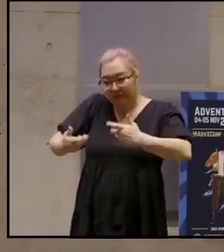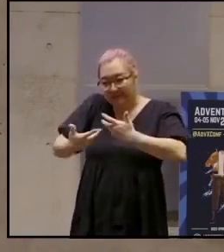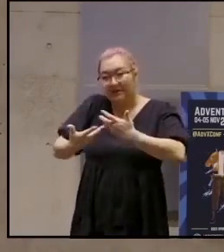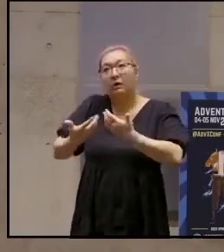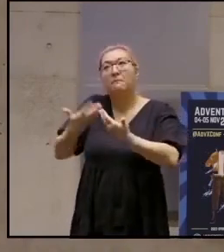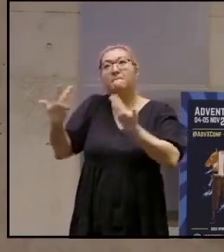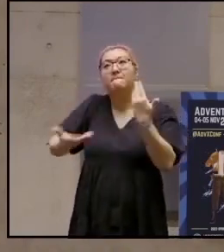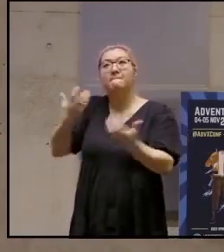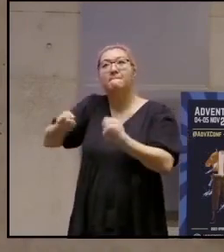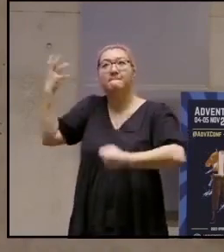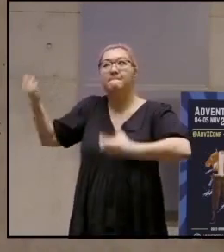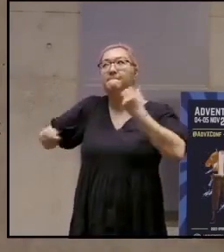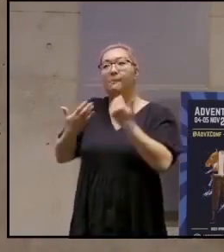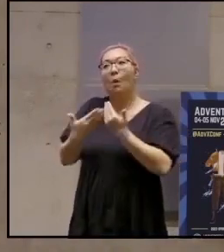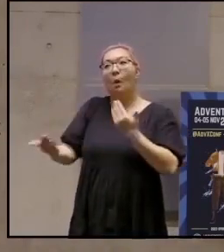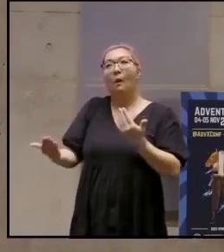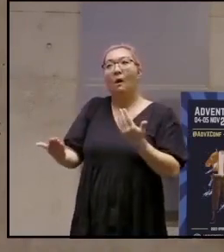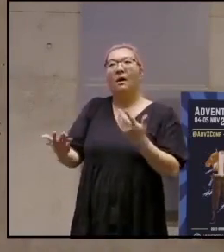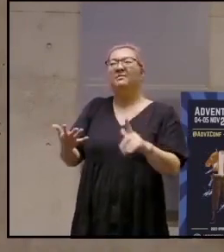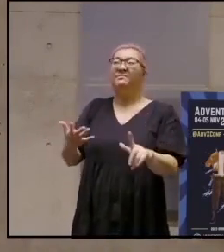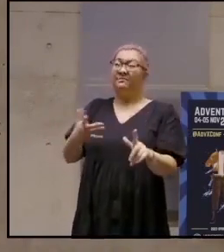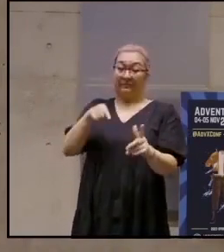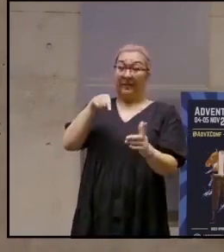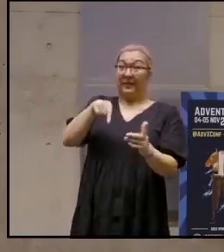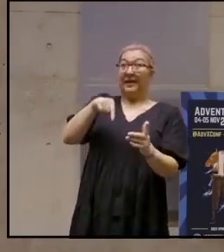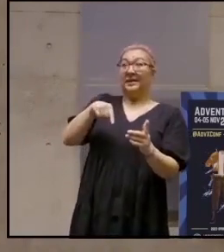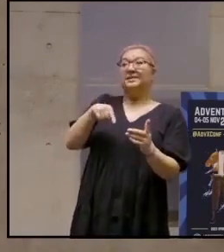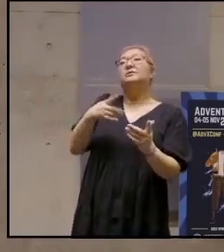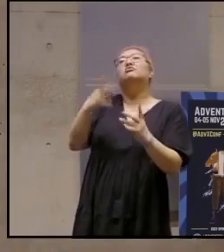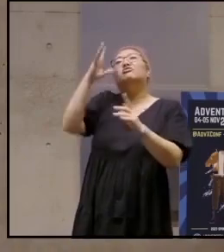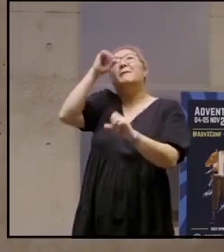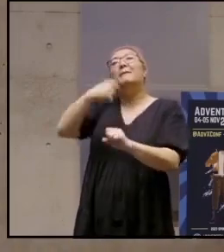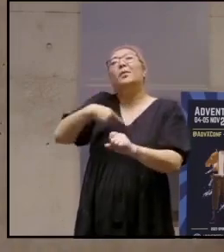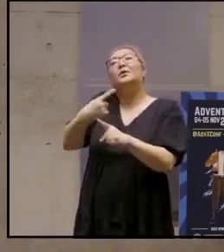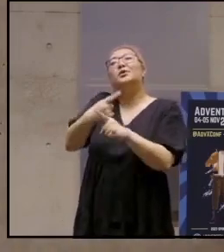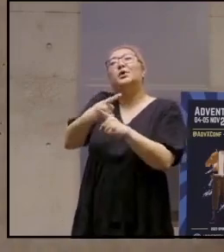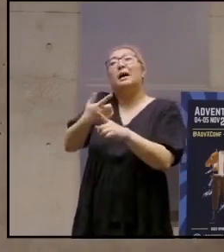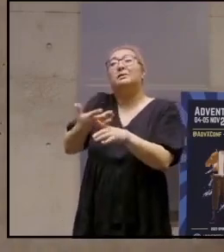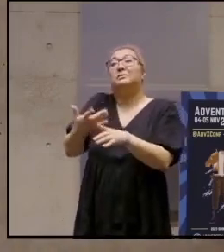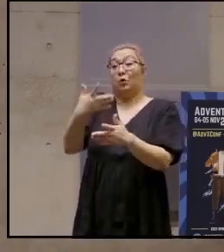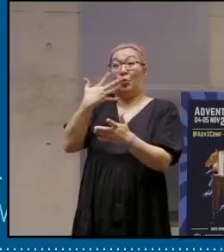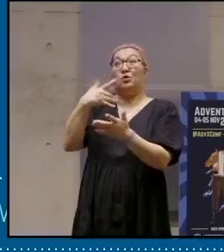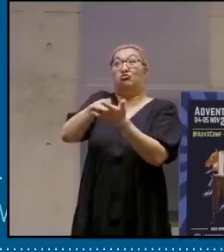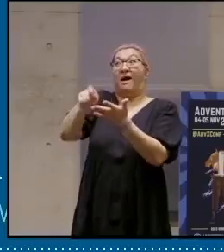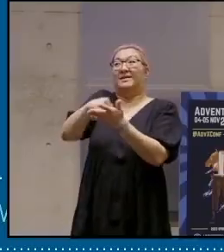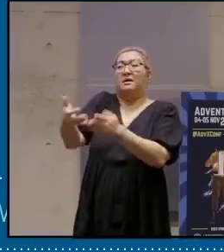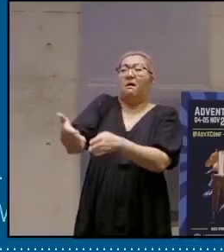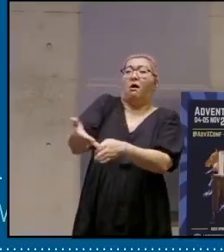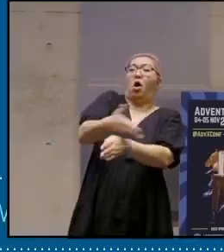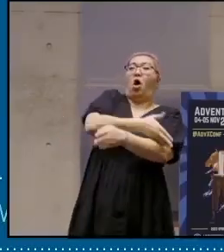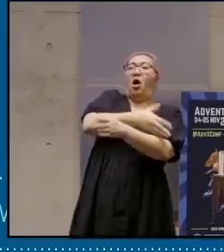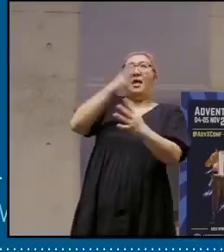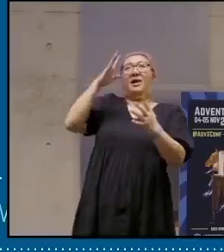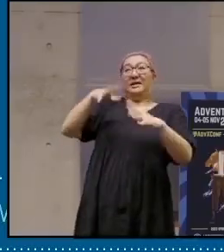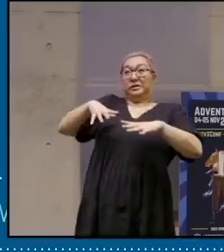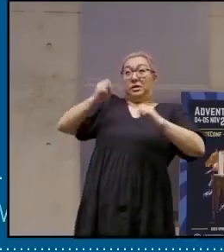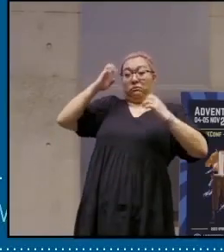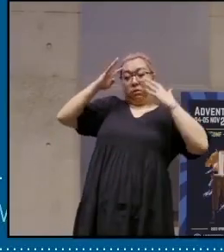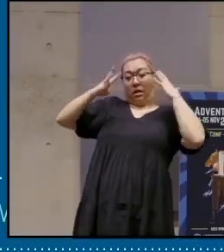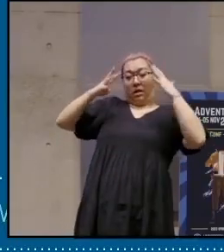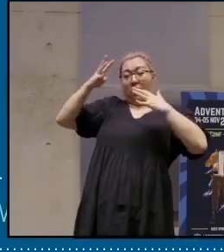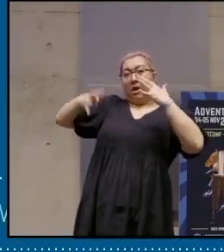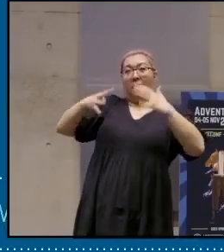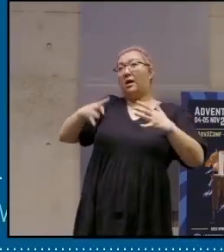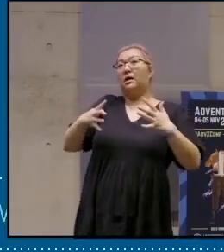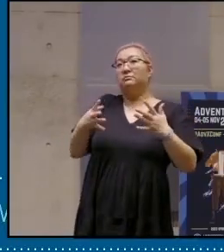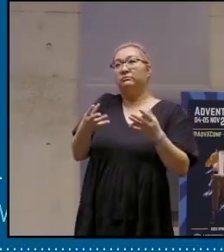nothing. Not the moment where you already have an outline and you already have clarity on who everyone is. I am saying that there is no such thing as